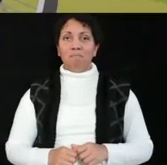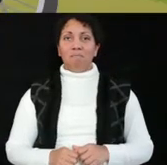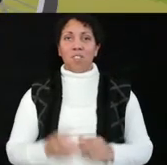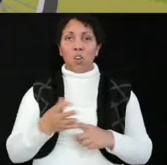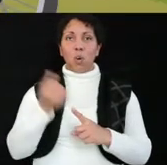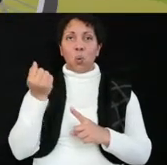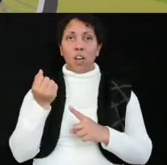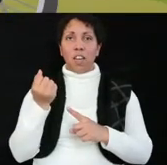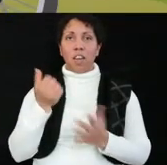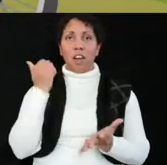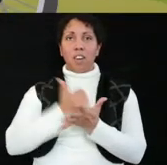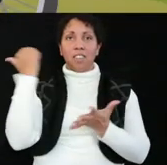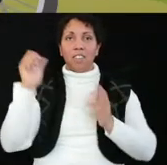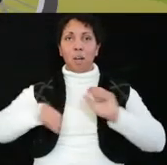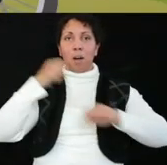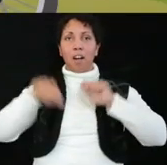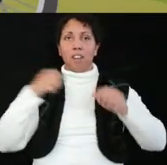You win a super cool bike.